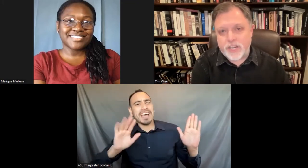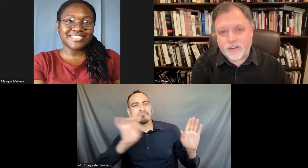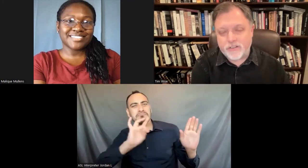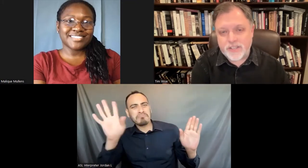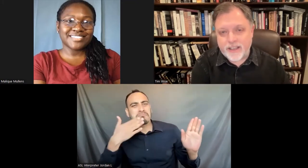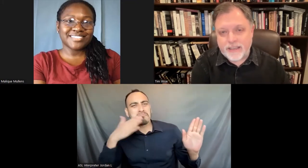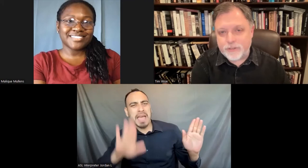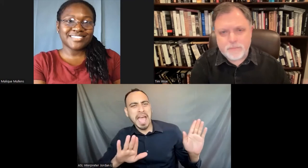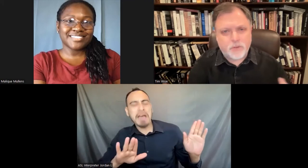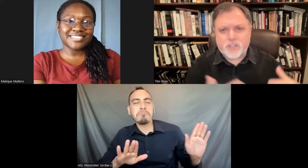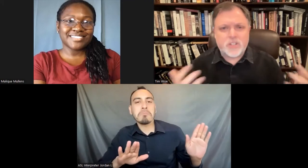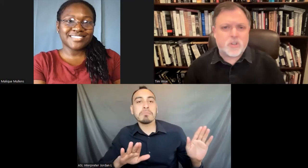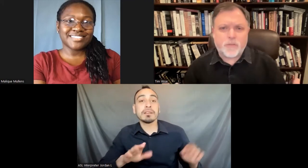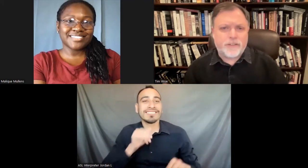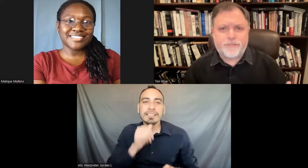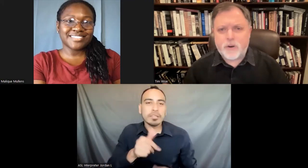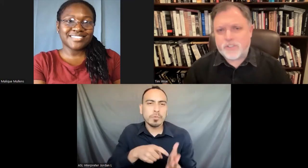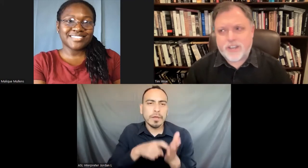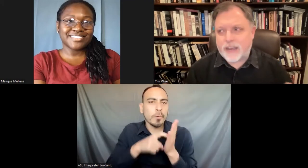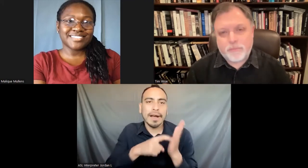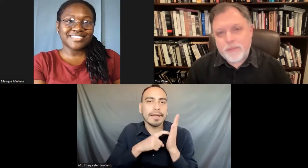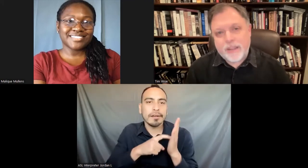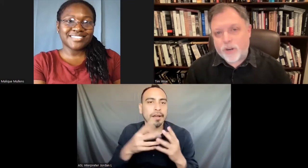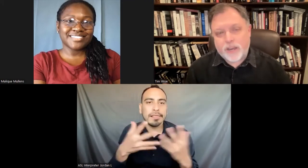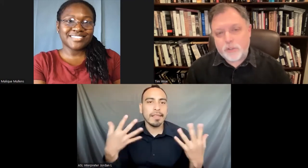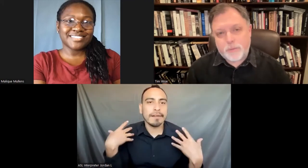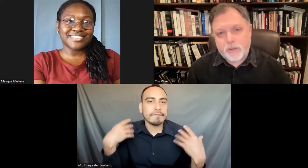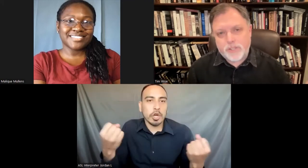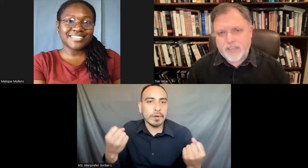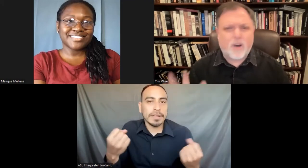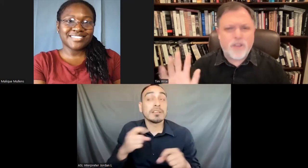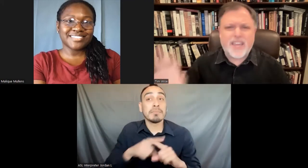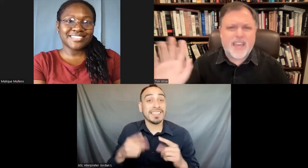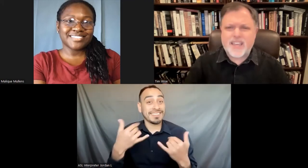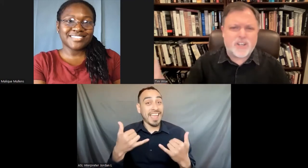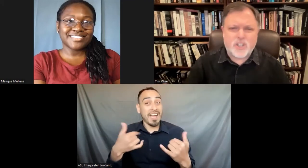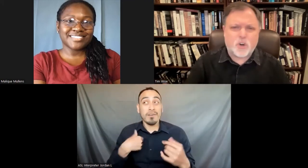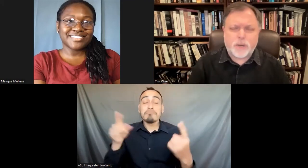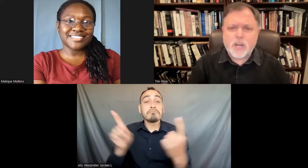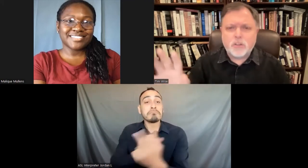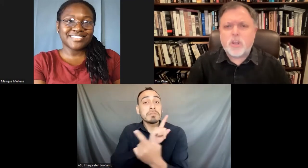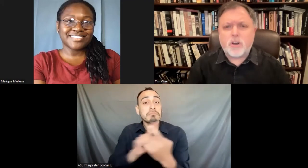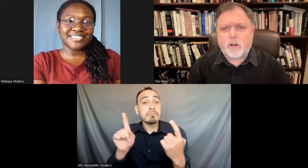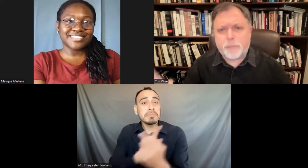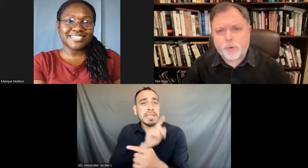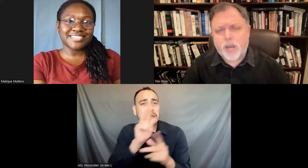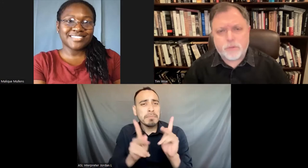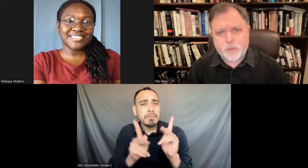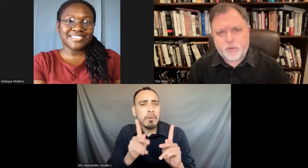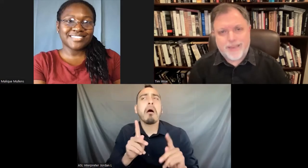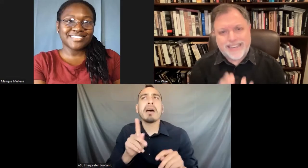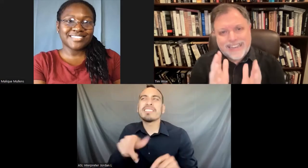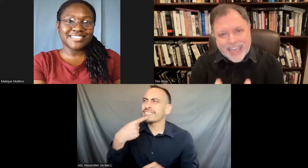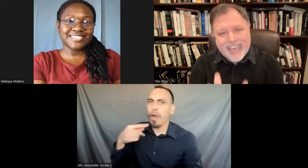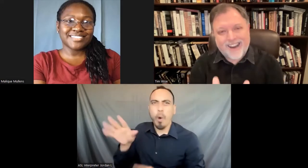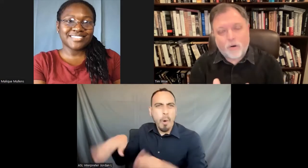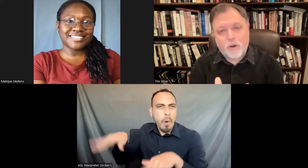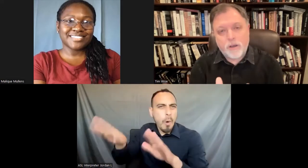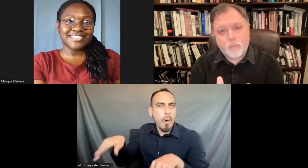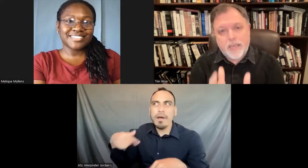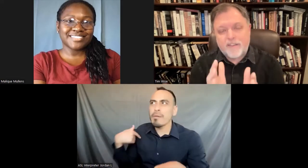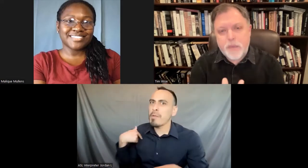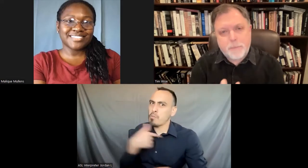for years, even the most conservative folks that I would meet when I would speak would say, oh, yeah, sure, but look at all the progress we've made.